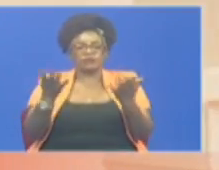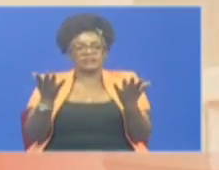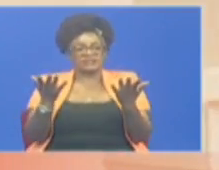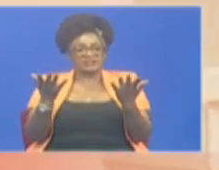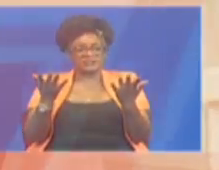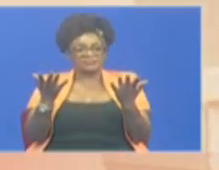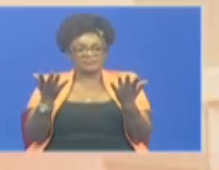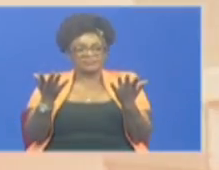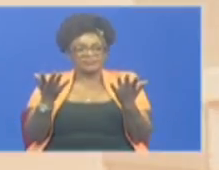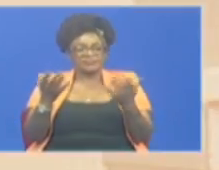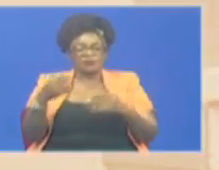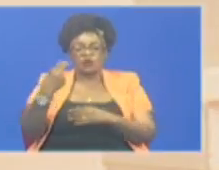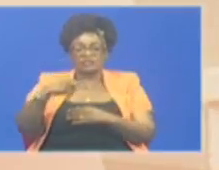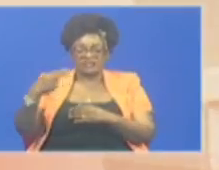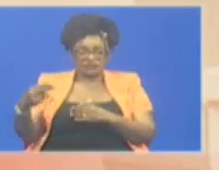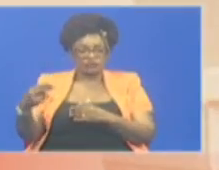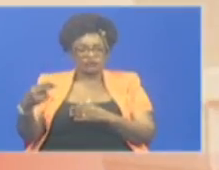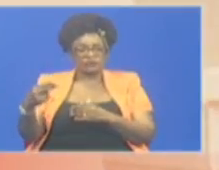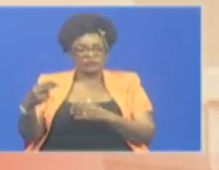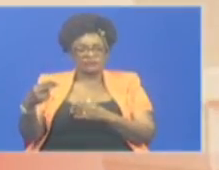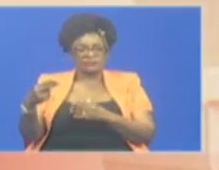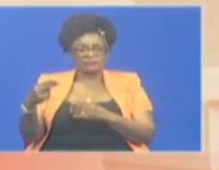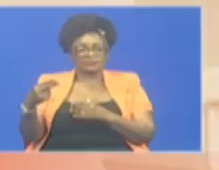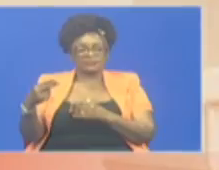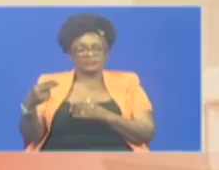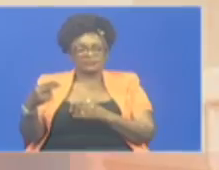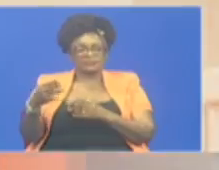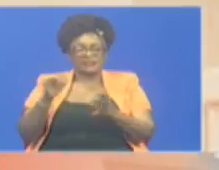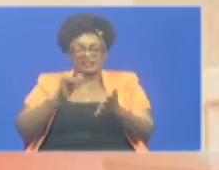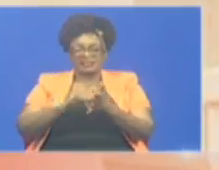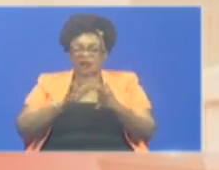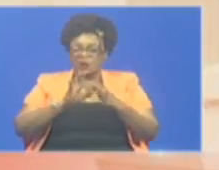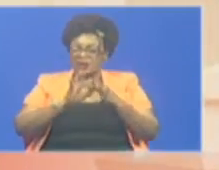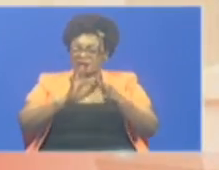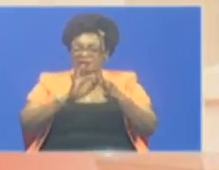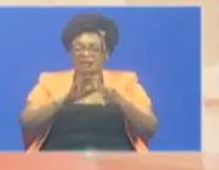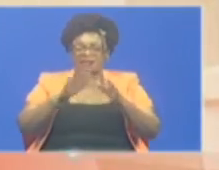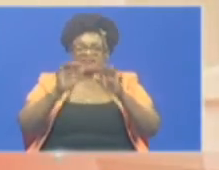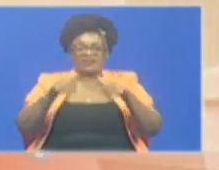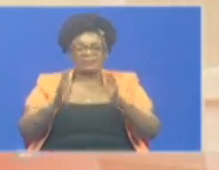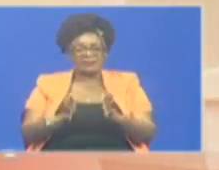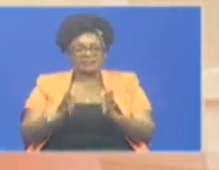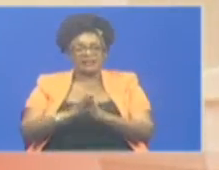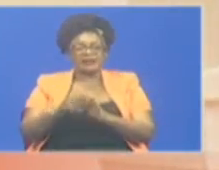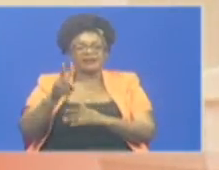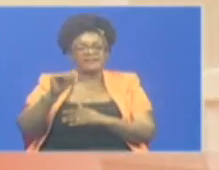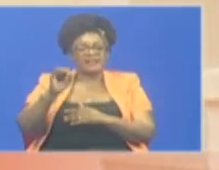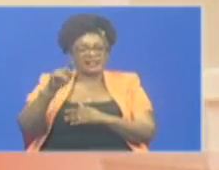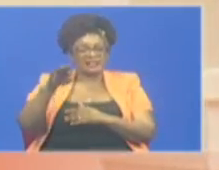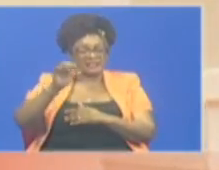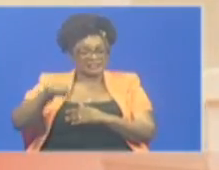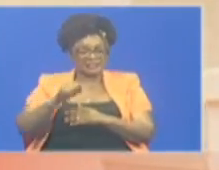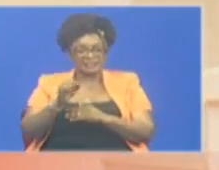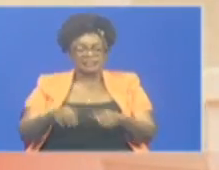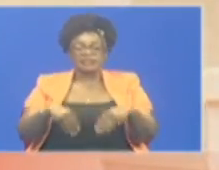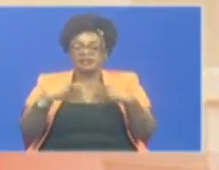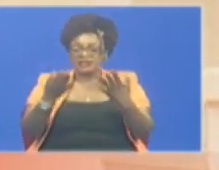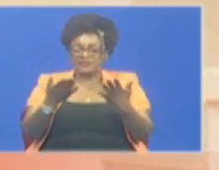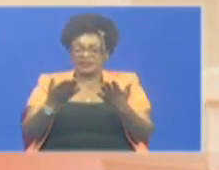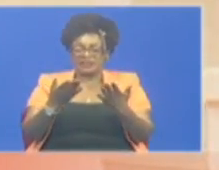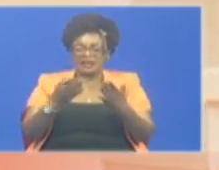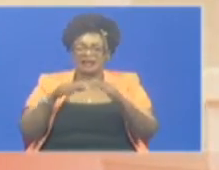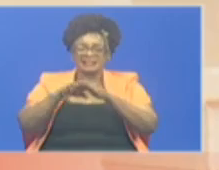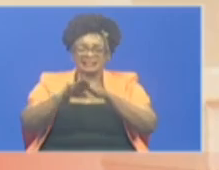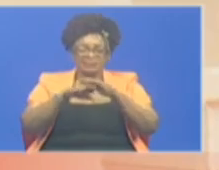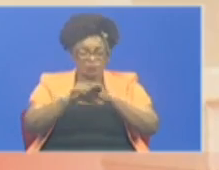and horticultural pack houses that are linking farmers and vendors in delivering affordable and accessible food